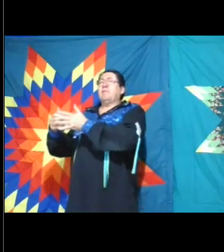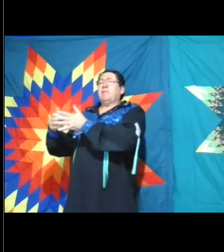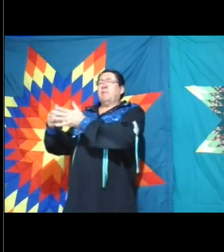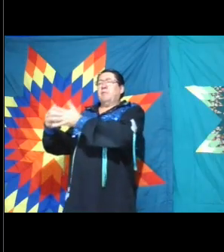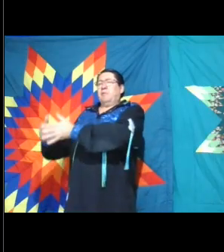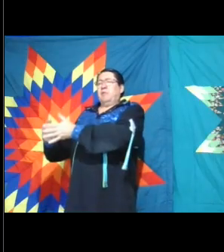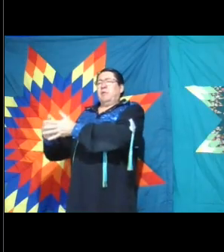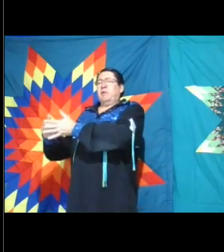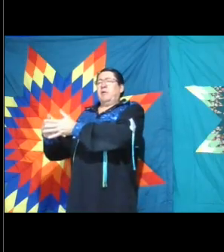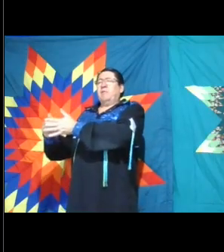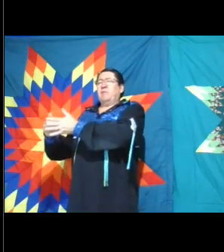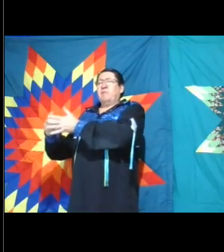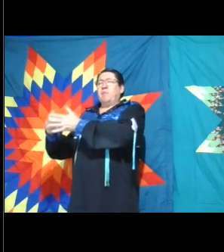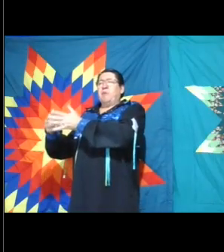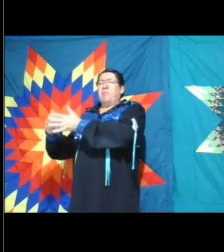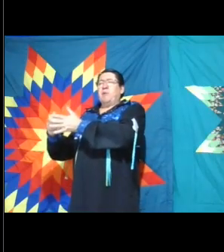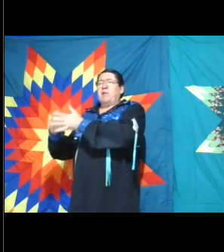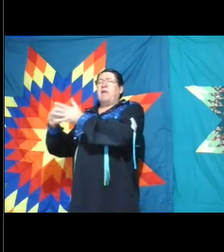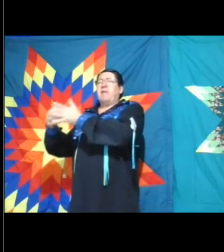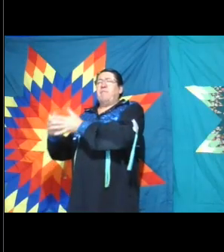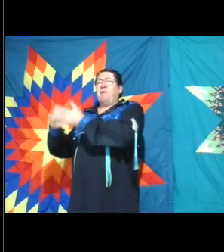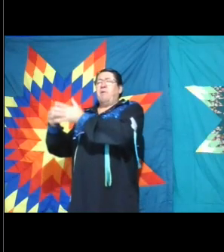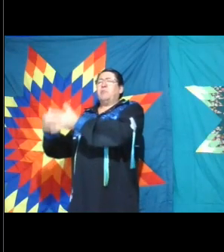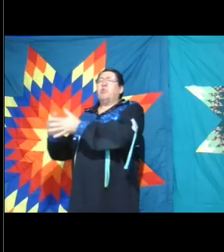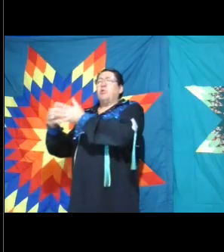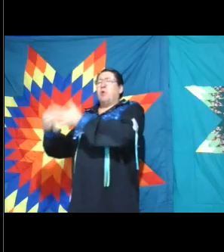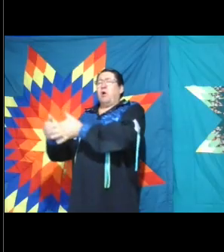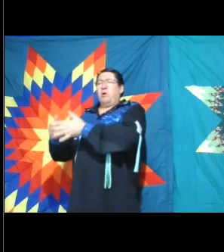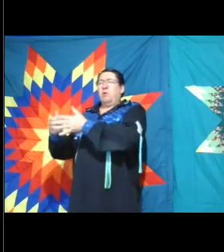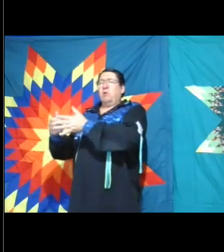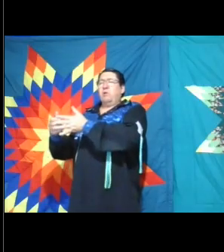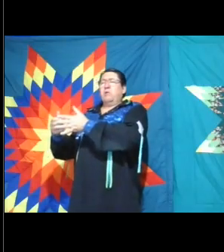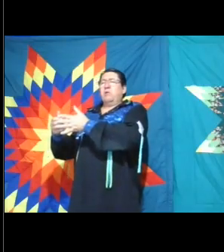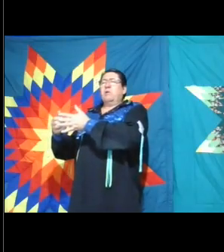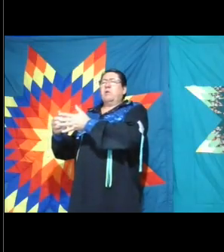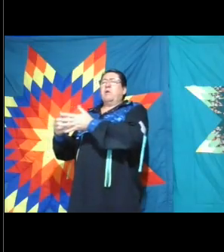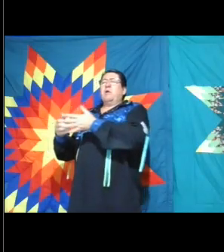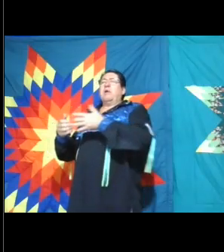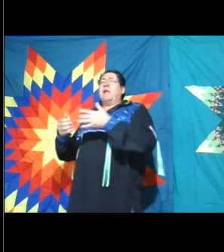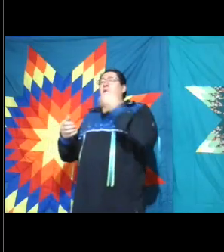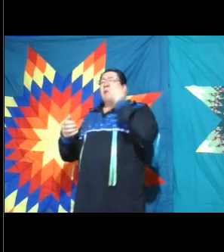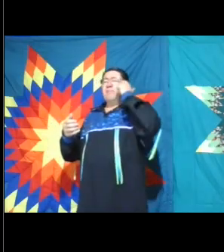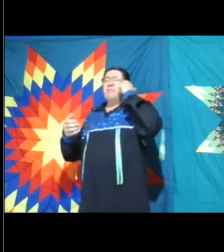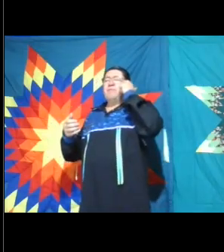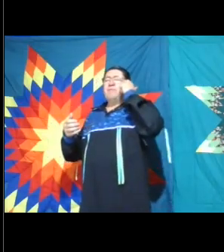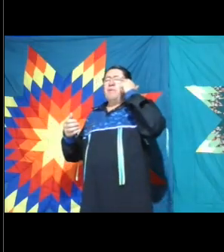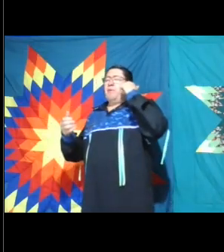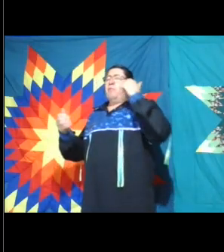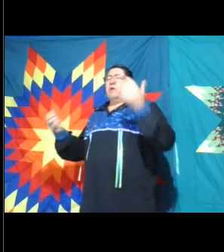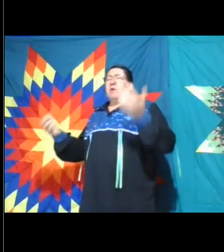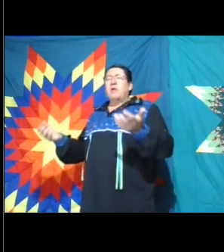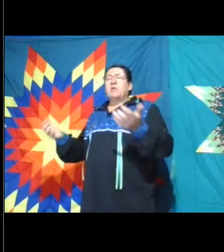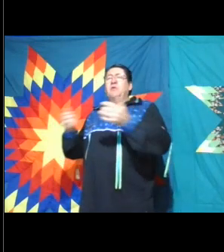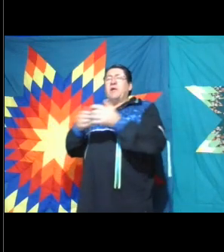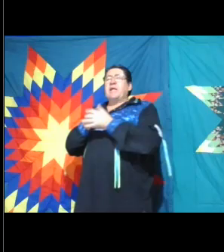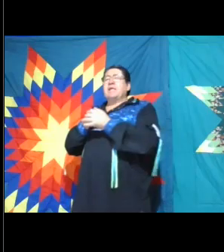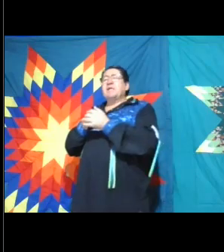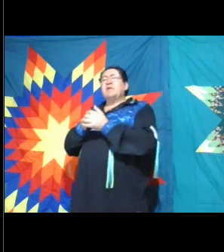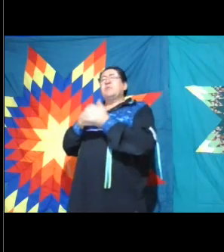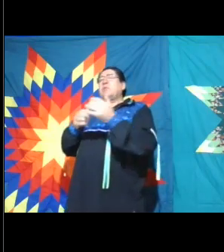their level of commitment, that to follow protocol. Now, if we're a